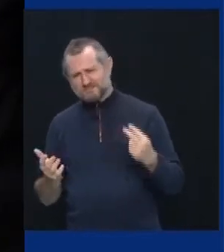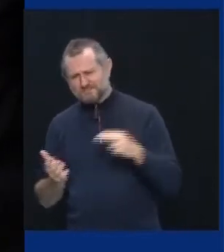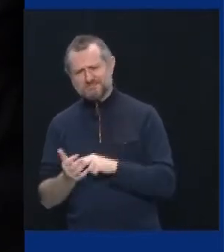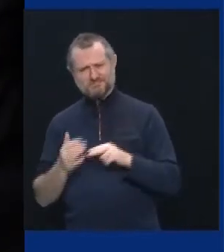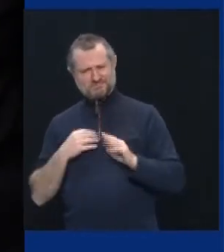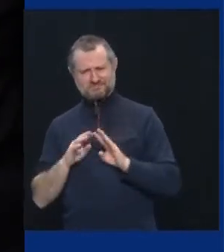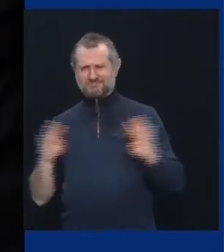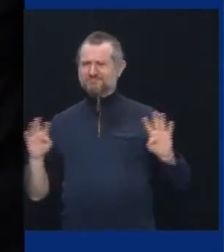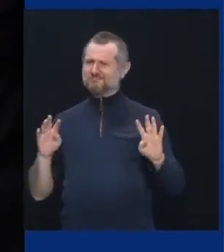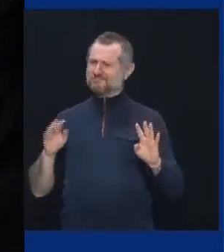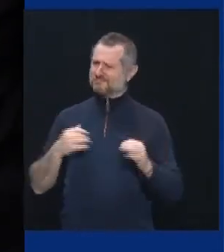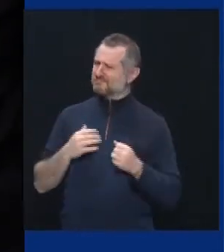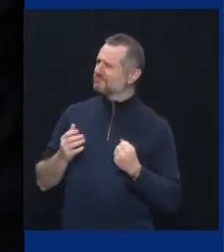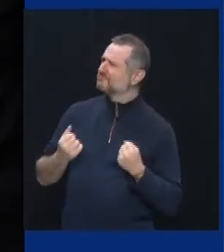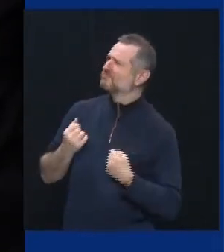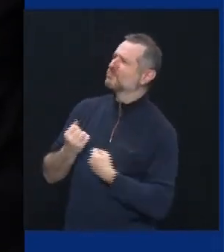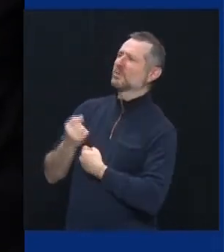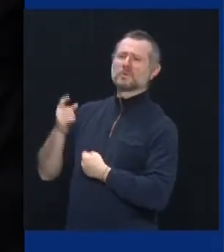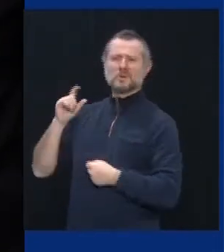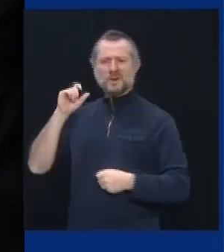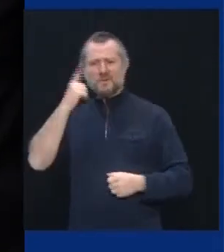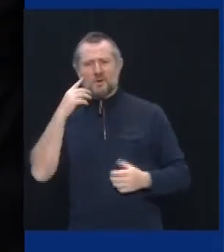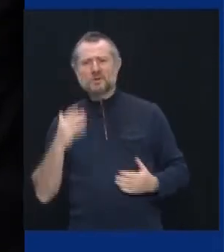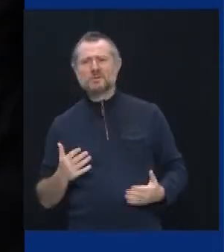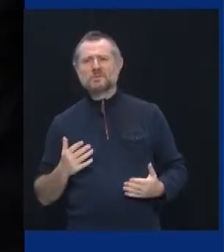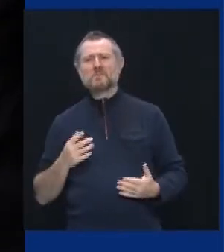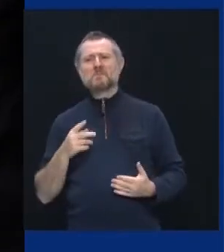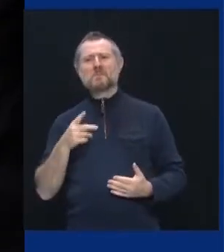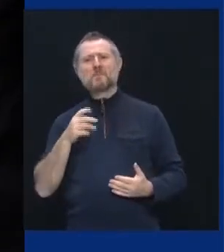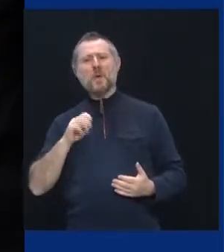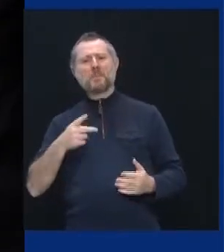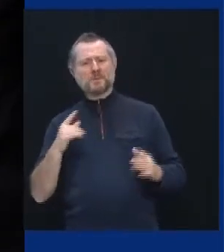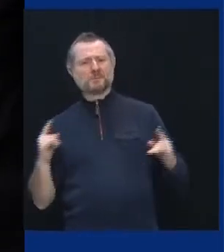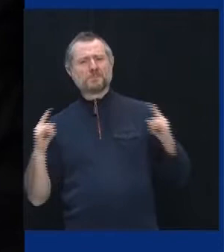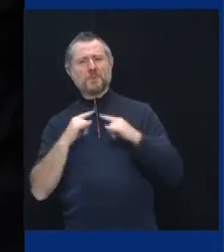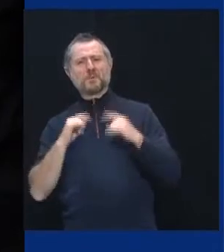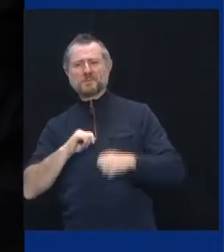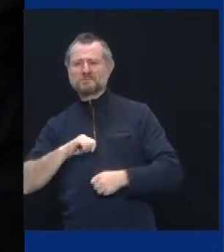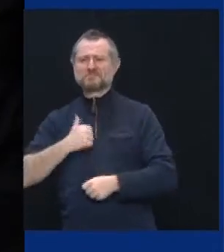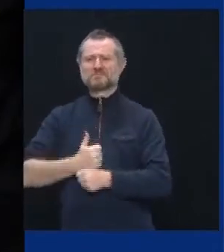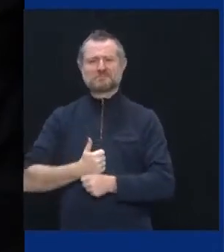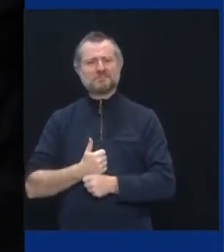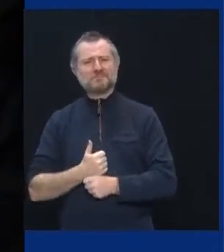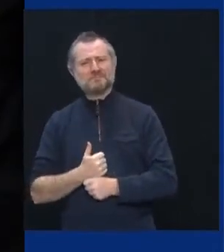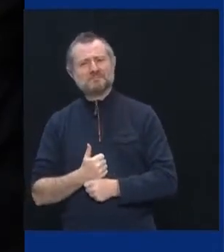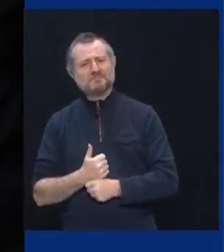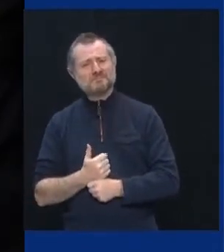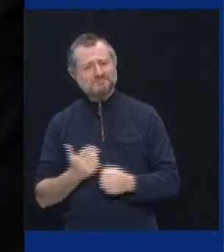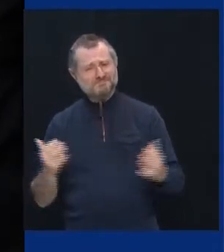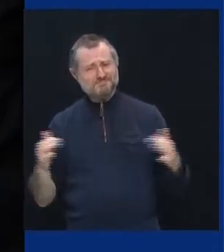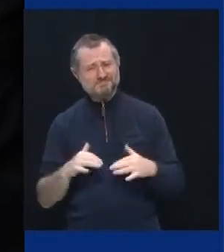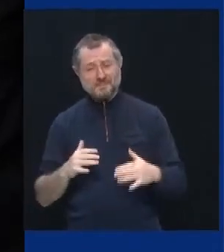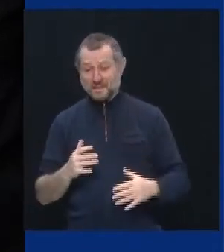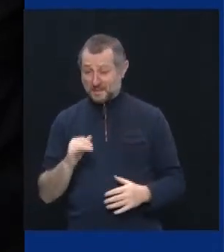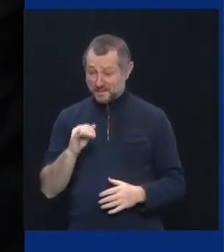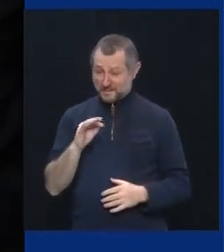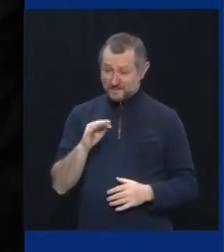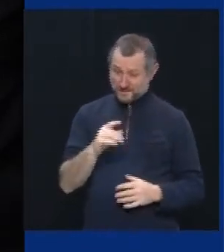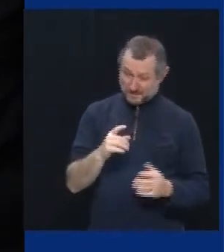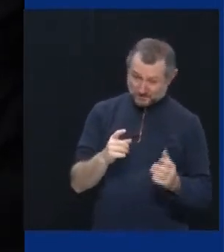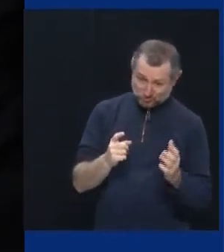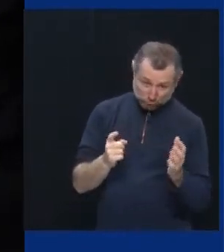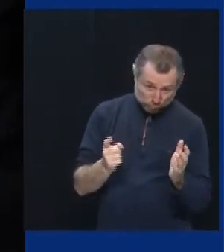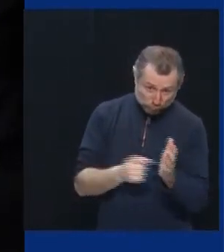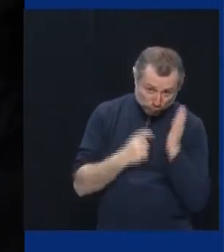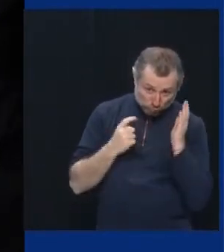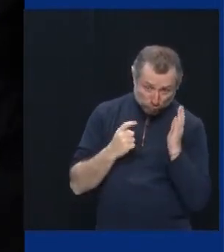governor as we get the pop-up centers and all that is available to us. If it's necessary, we might get a